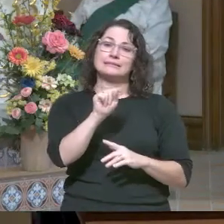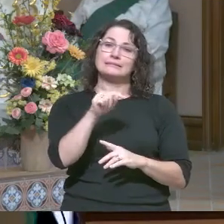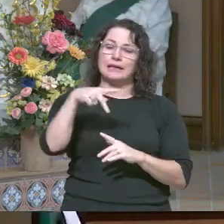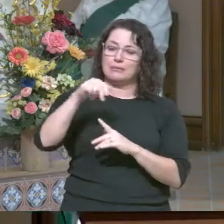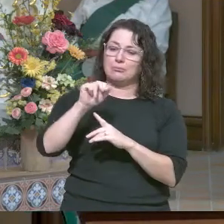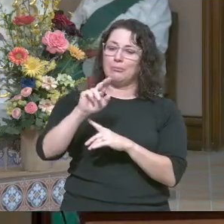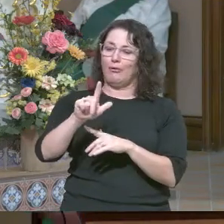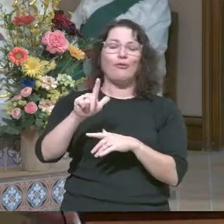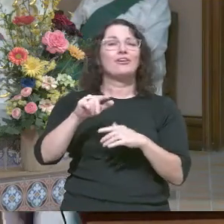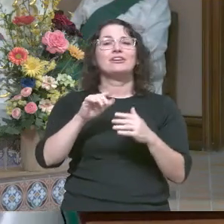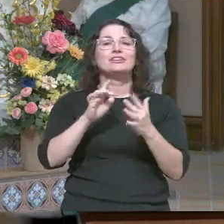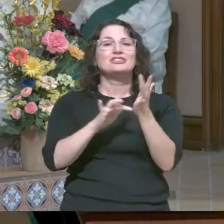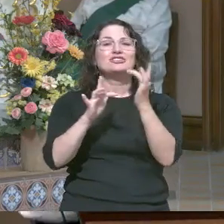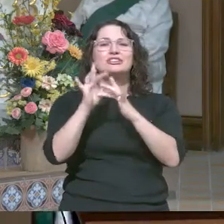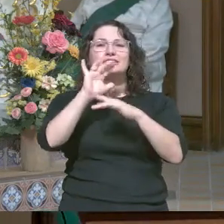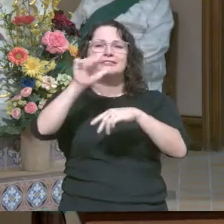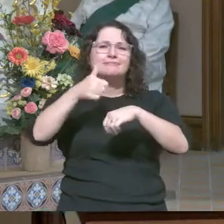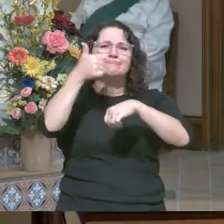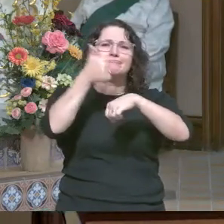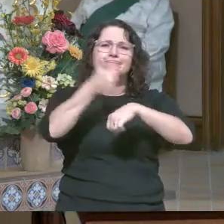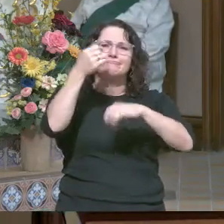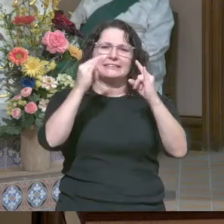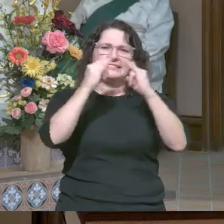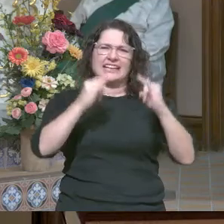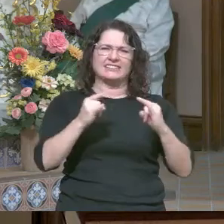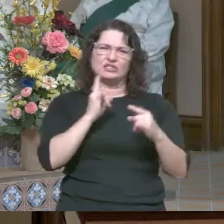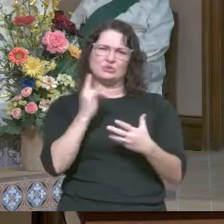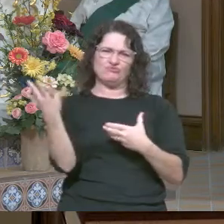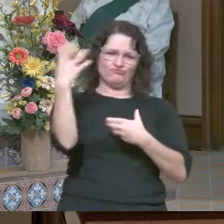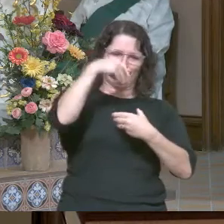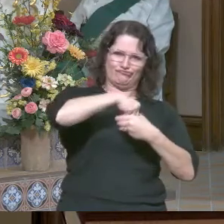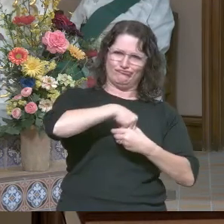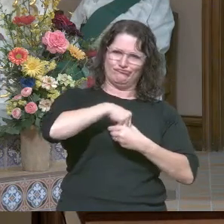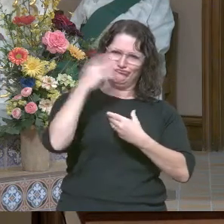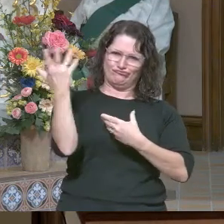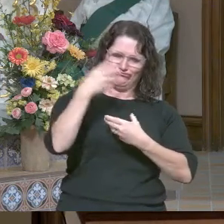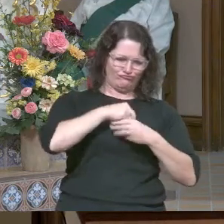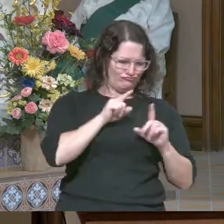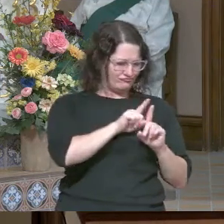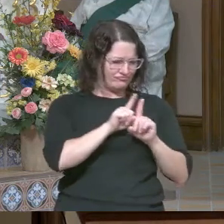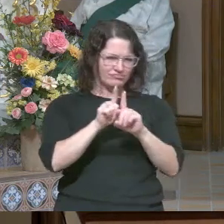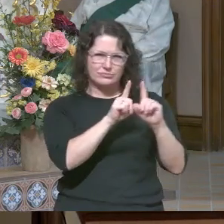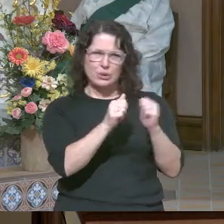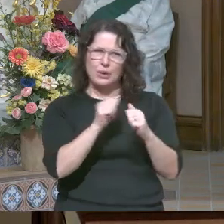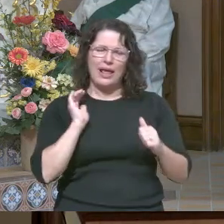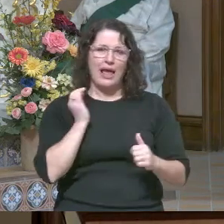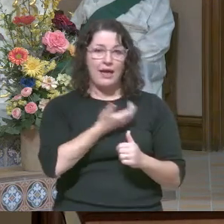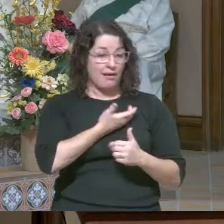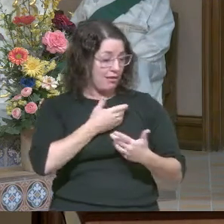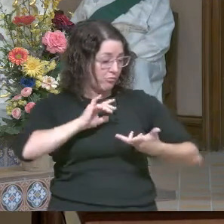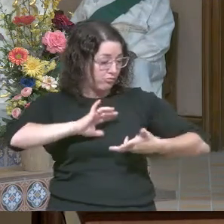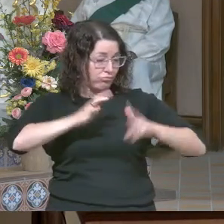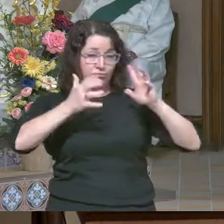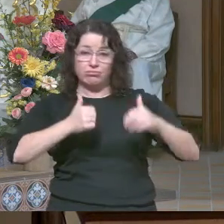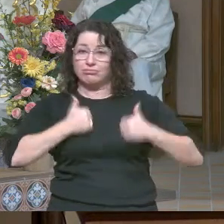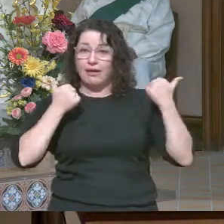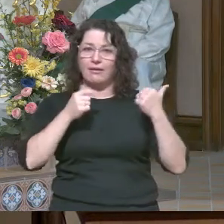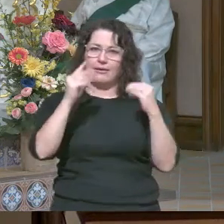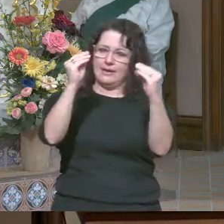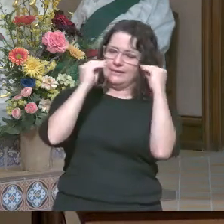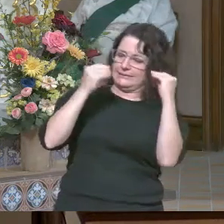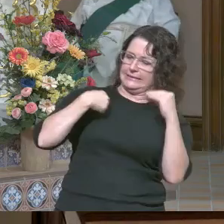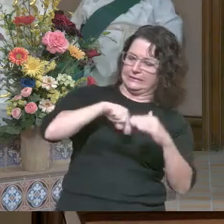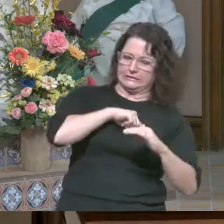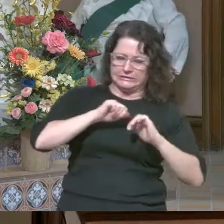to pitch his tent among us, to enter into our chaos, and to accompany us, to enter into our chaos, teach us how to